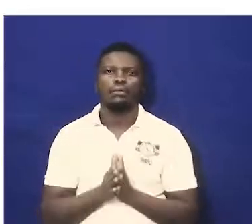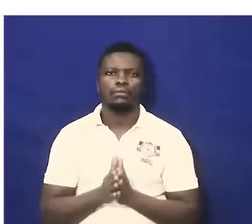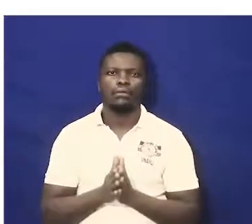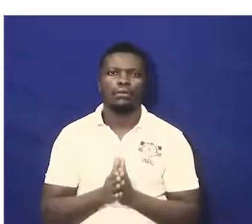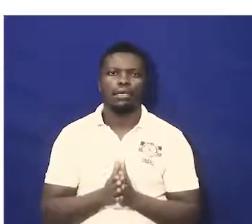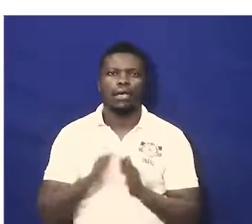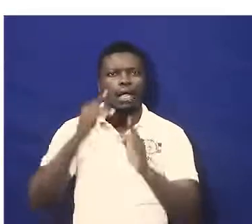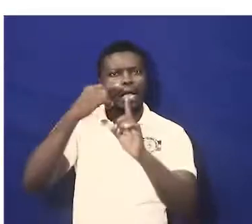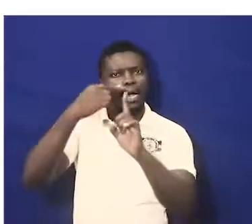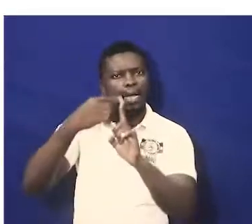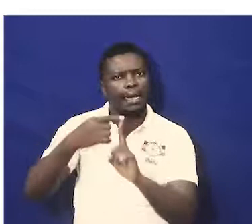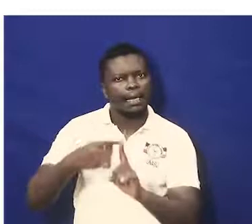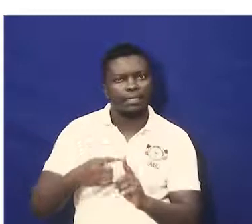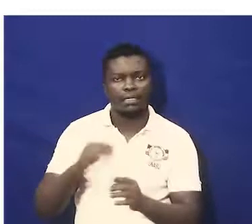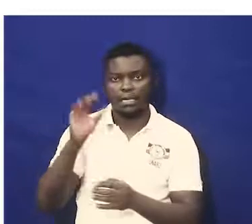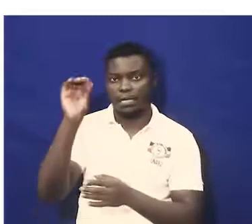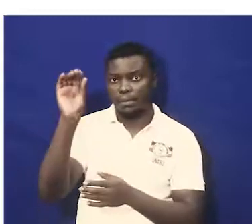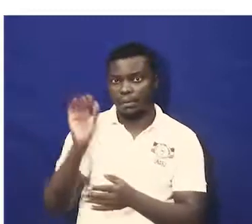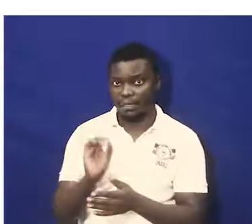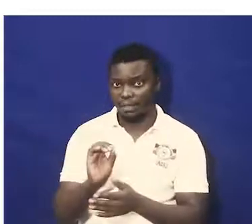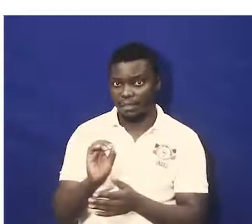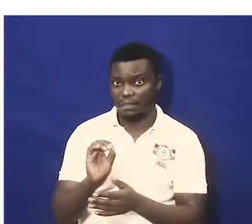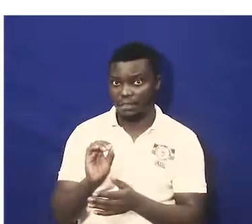Calculate the percentage loss.